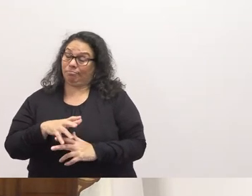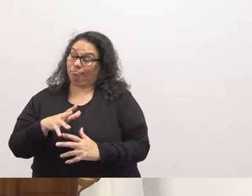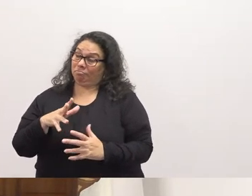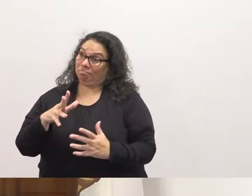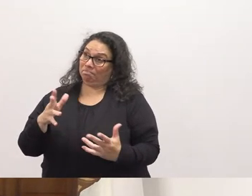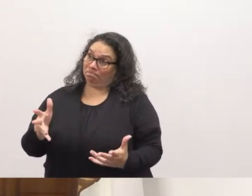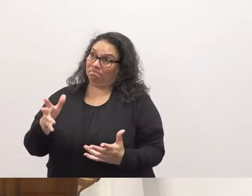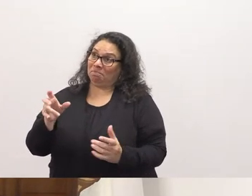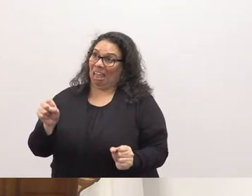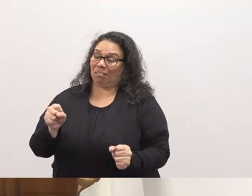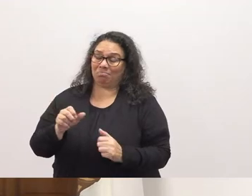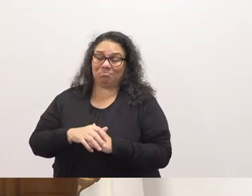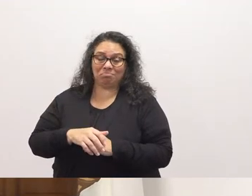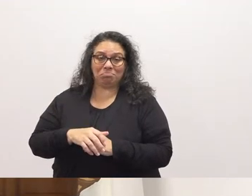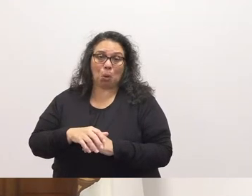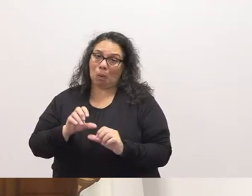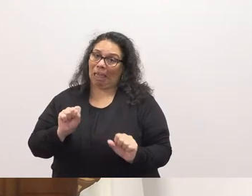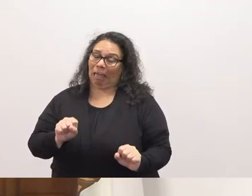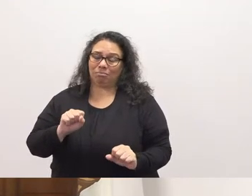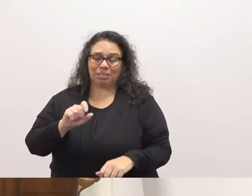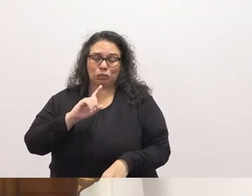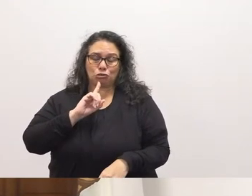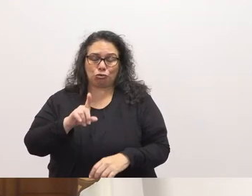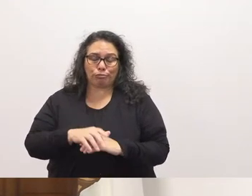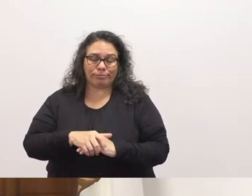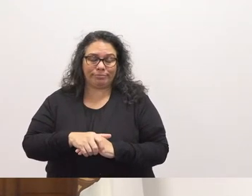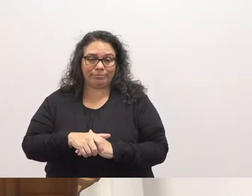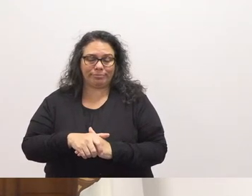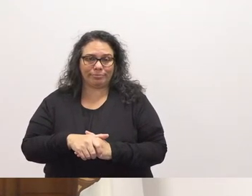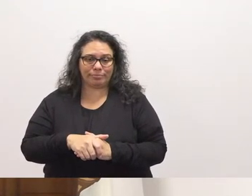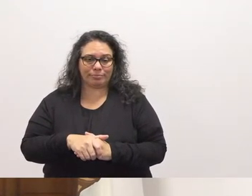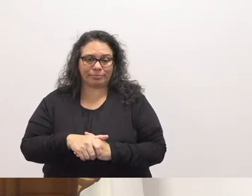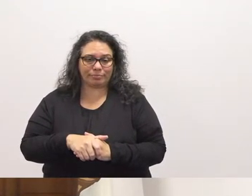Yeah, we could have. That's true.